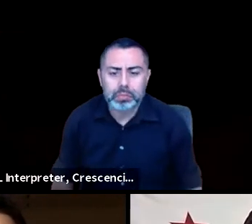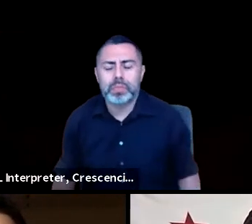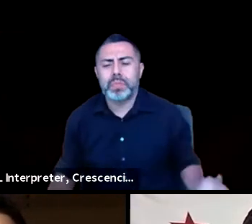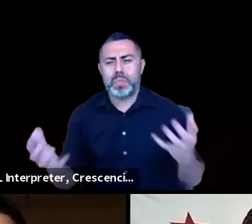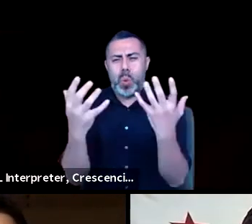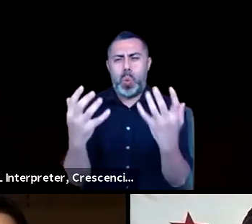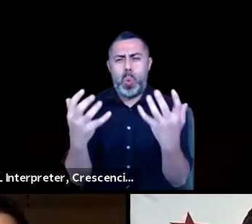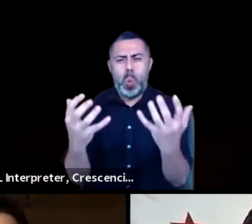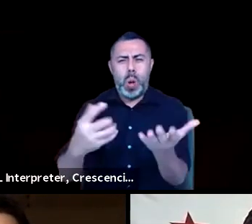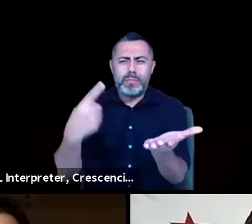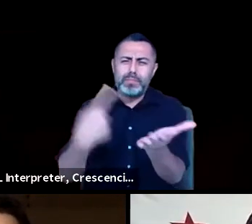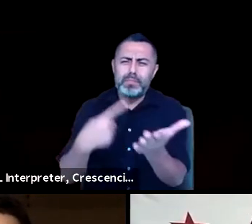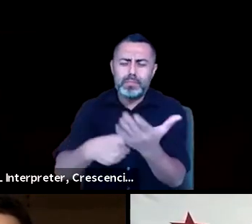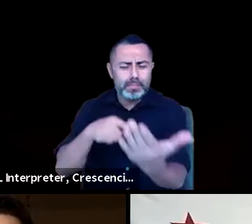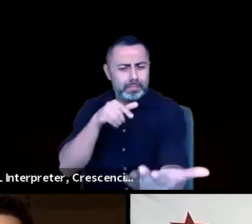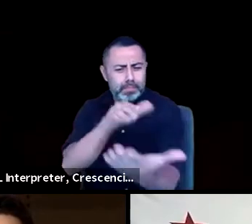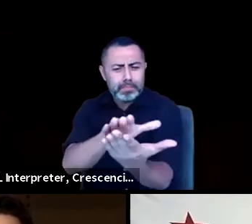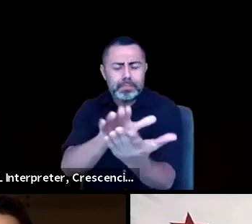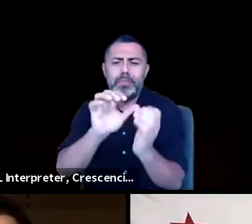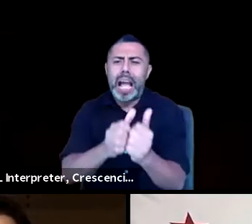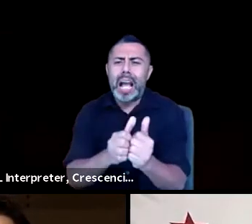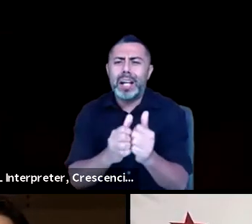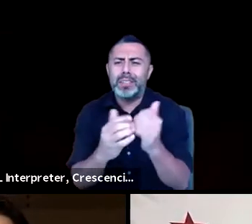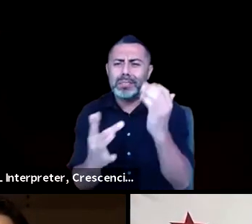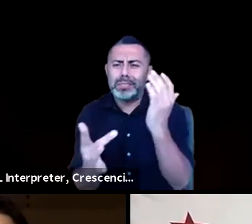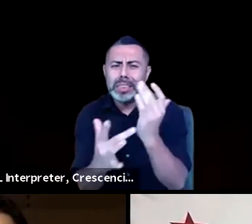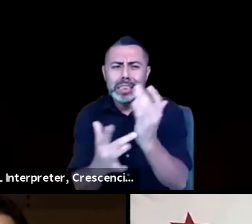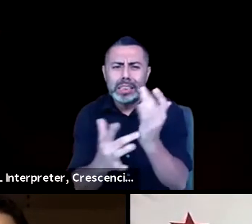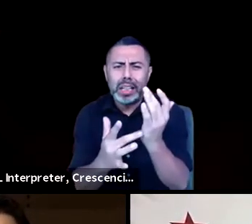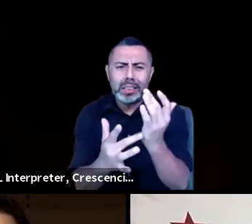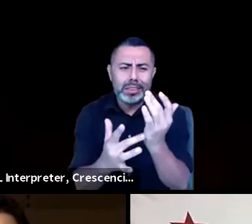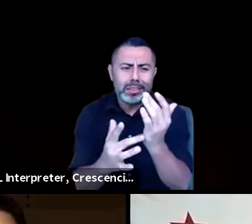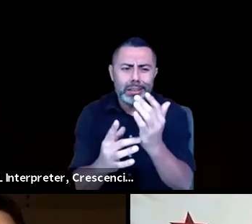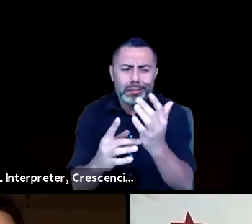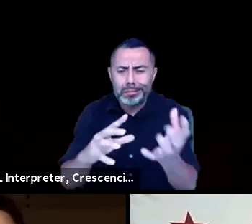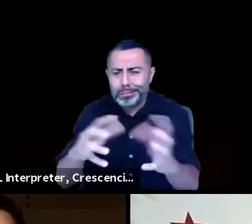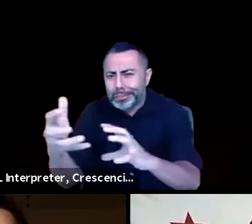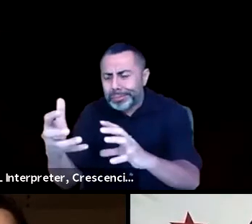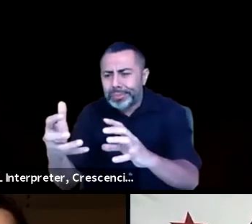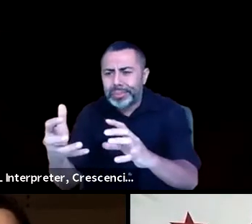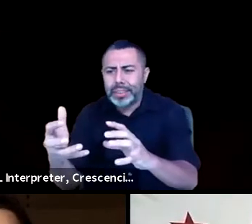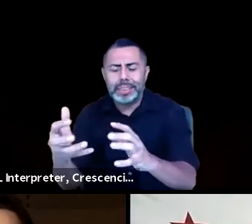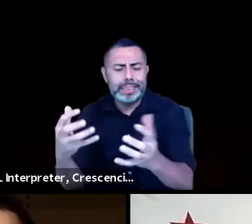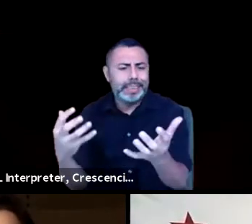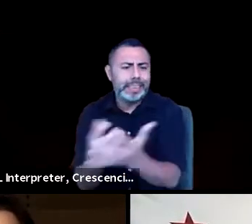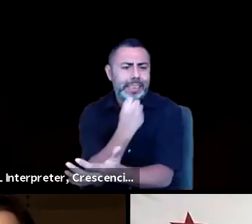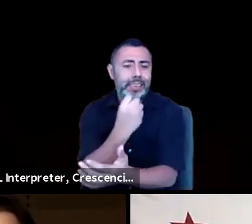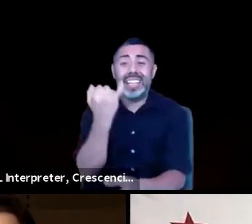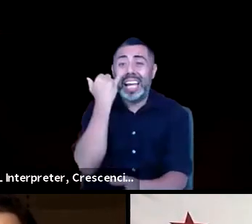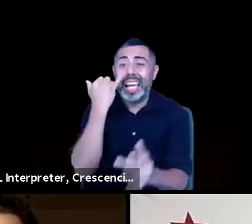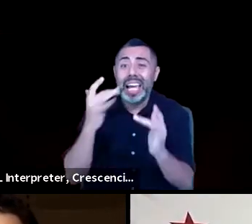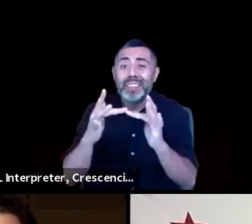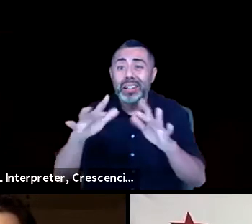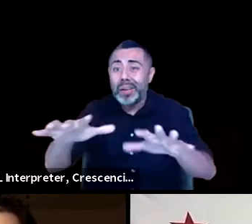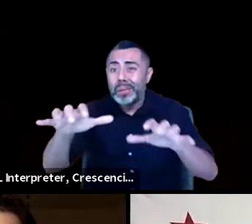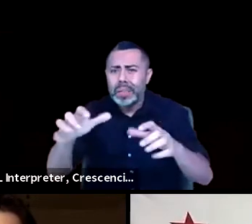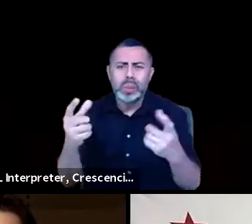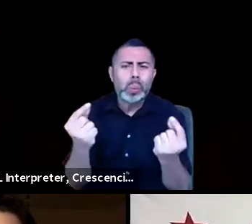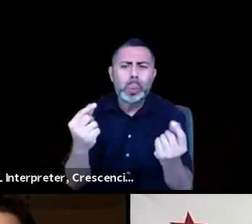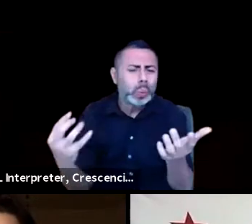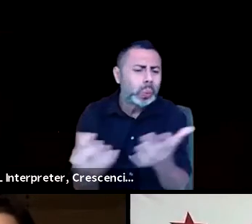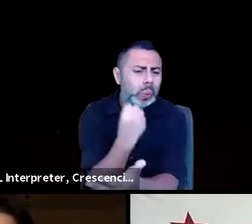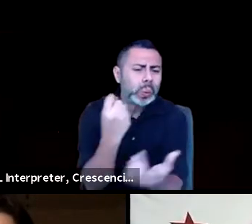use technological lags if and when they happen or the internet connection freezes. We invite you to